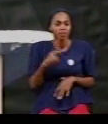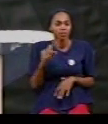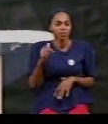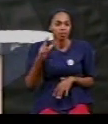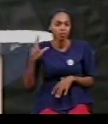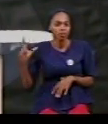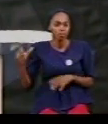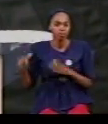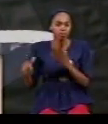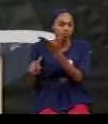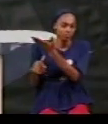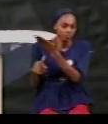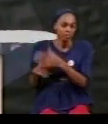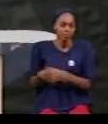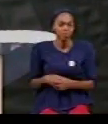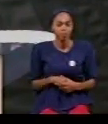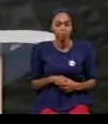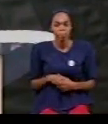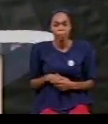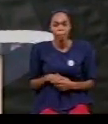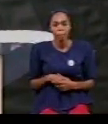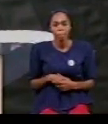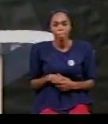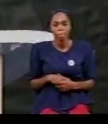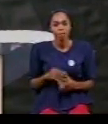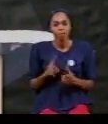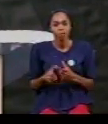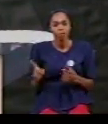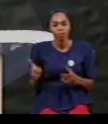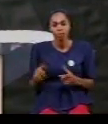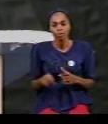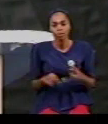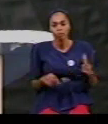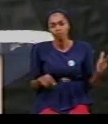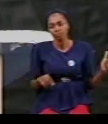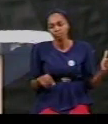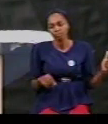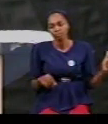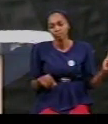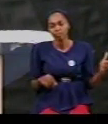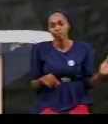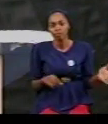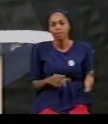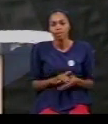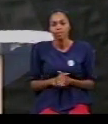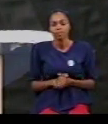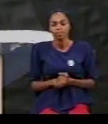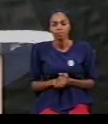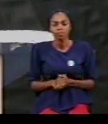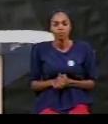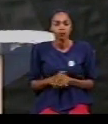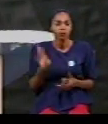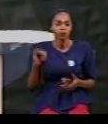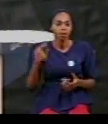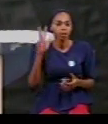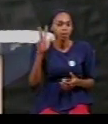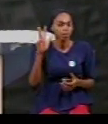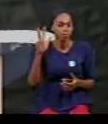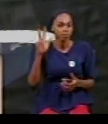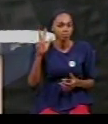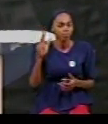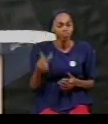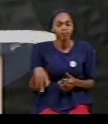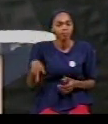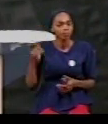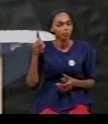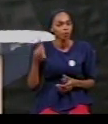just to us, or your own right-hand side, 3 p.m. And please, our counselors should help the young converts to be there in